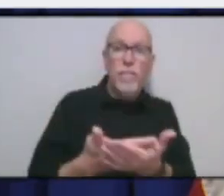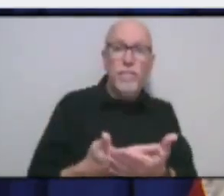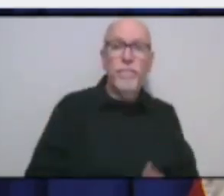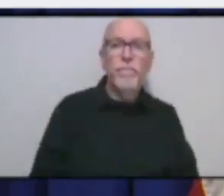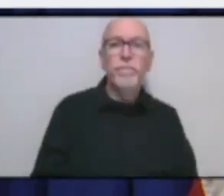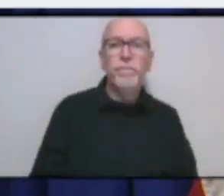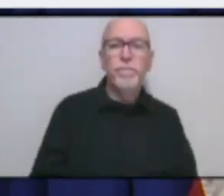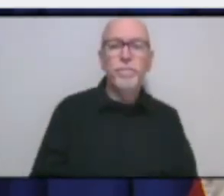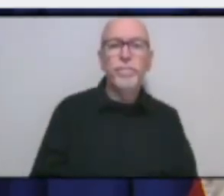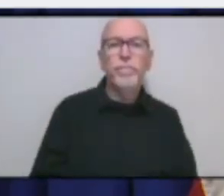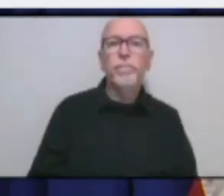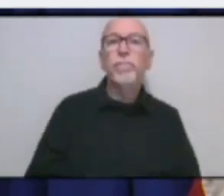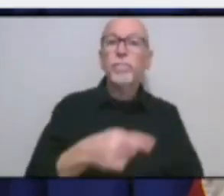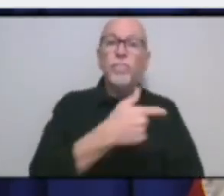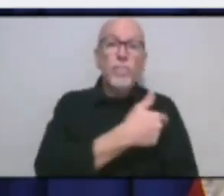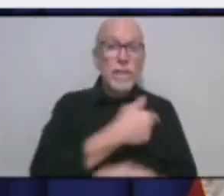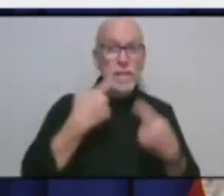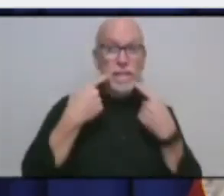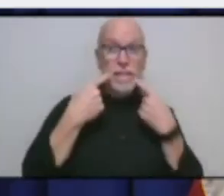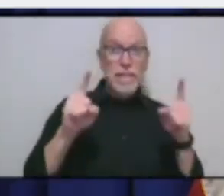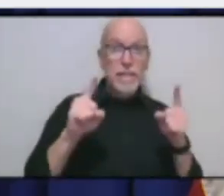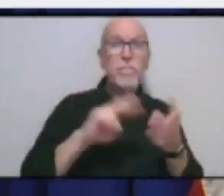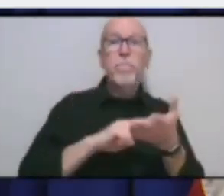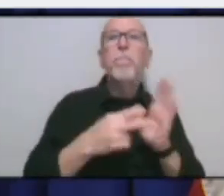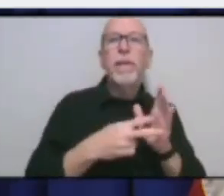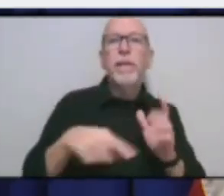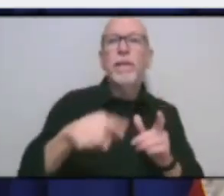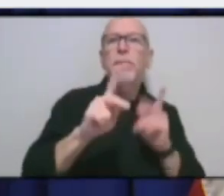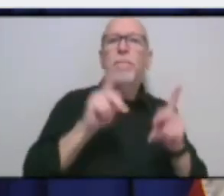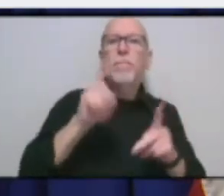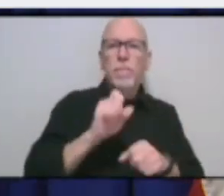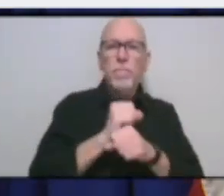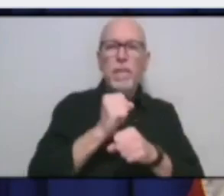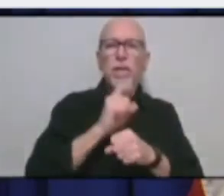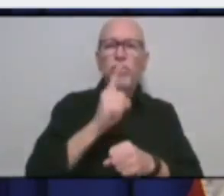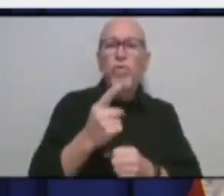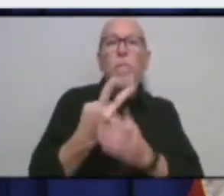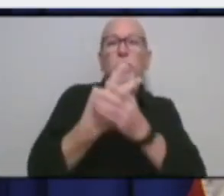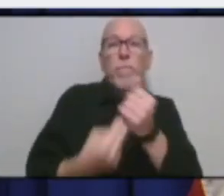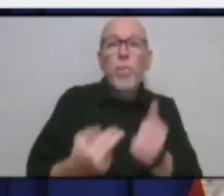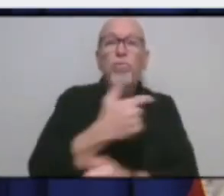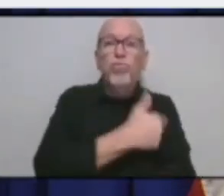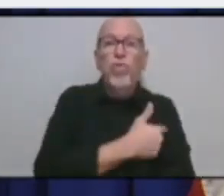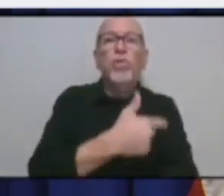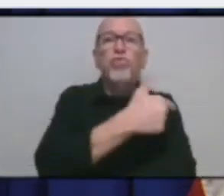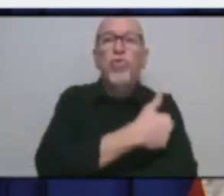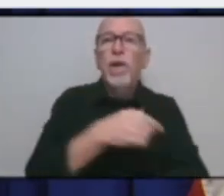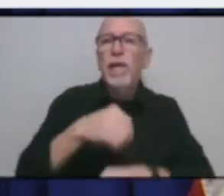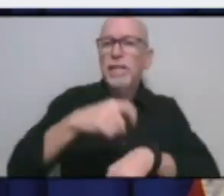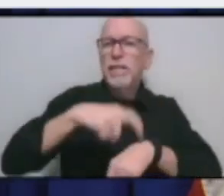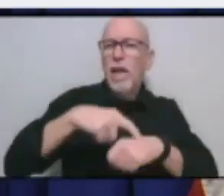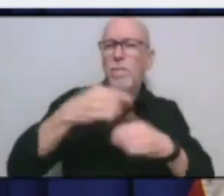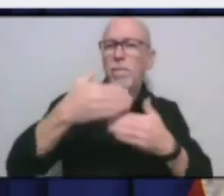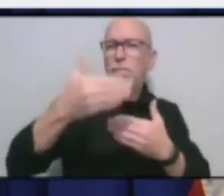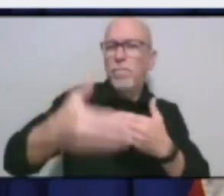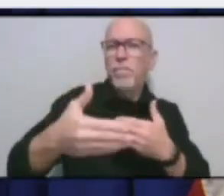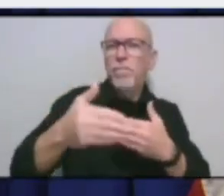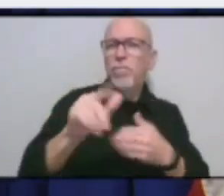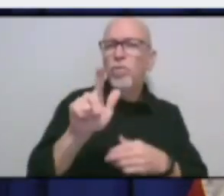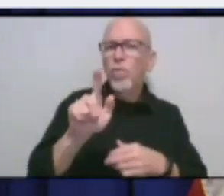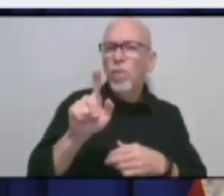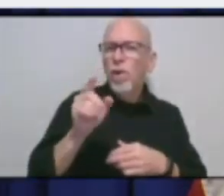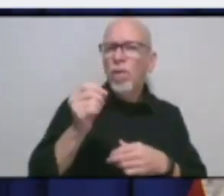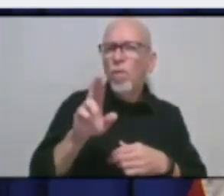this vaccine to be effective, people will need to ensure that they get both doses in the recommended time frame of 21 or